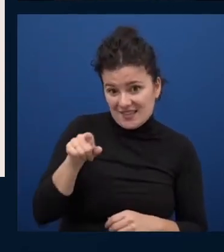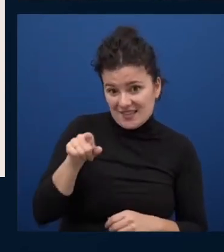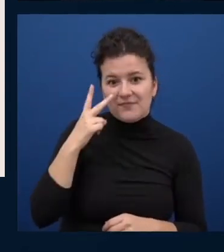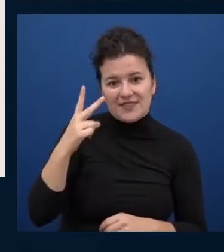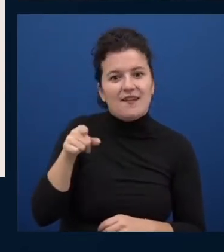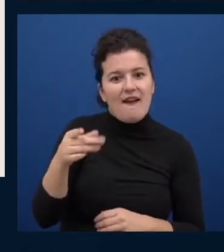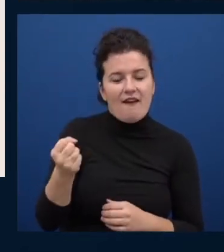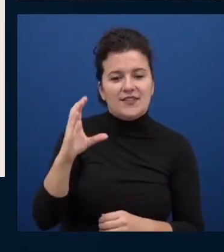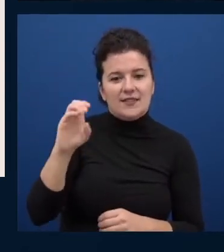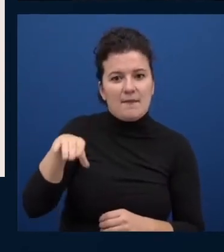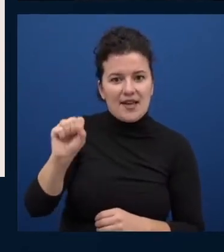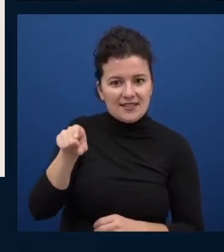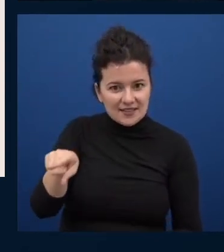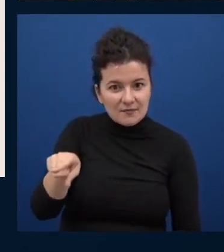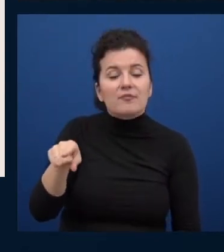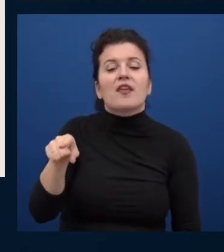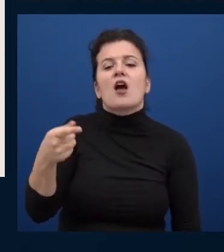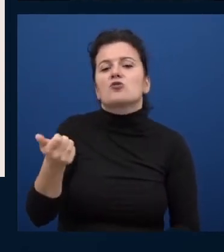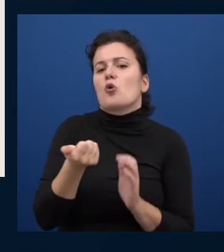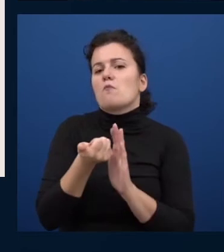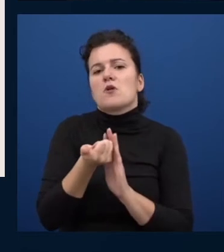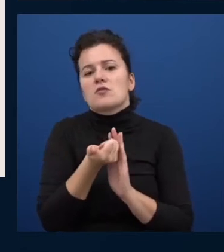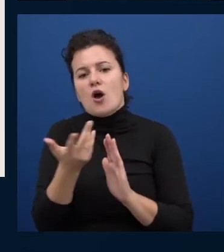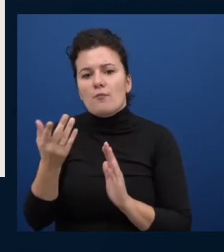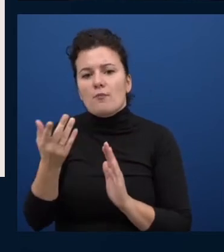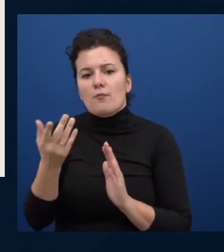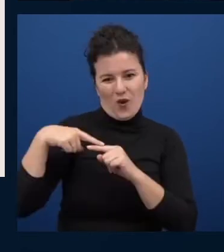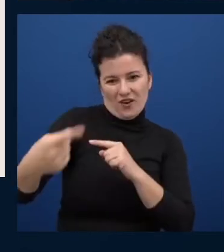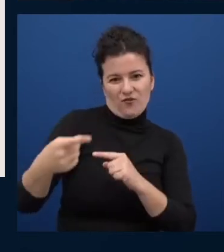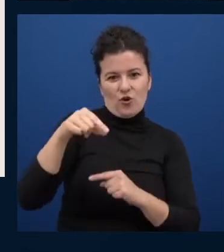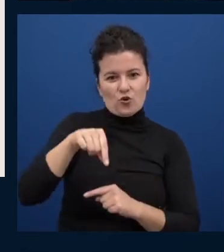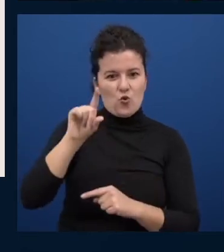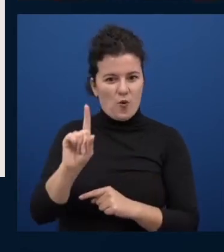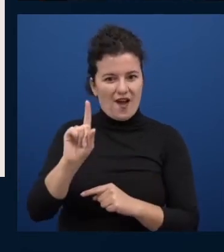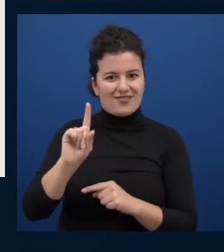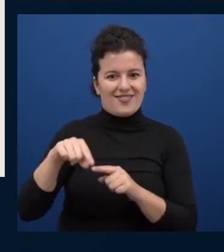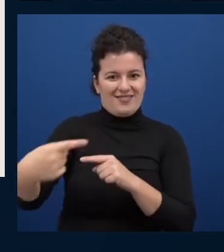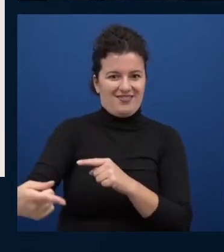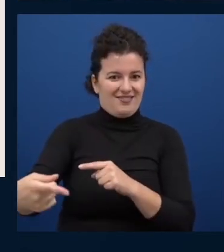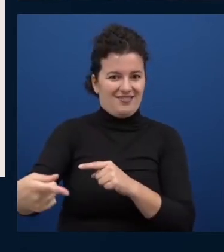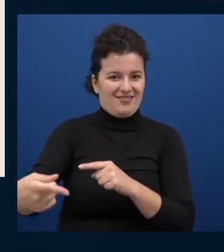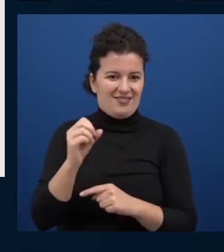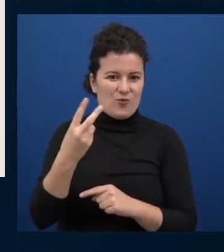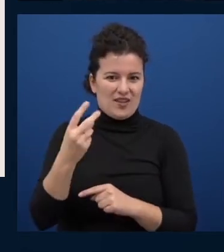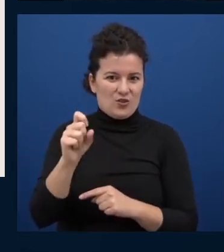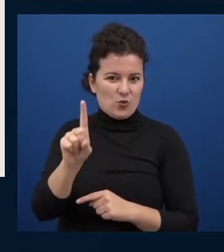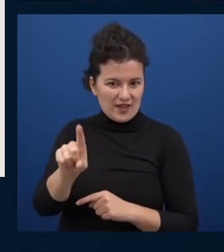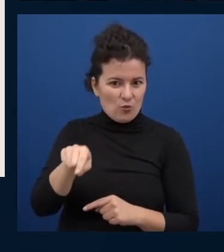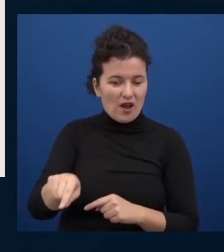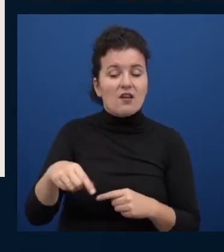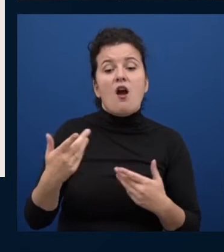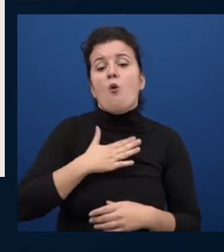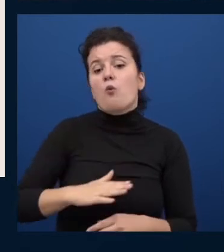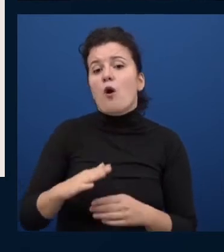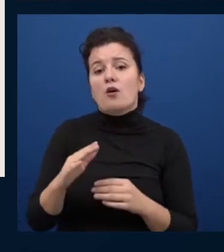we dare to trust on our estimates, the numbers point towards Q1 next year. At this point, we expect package developers to start, and HQ will